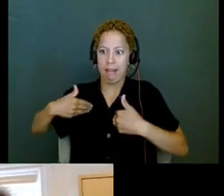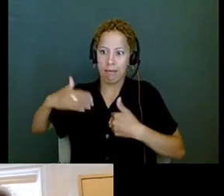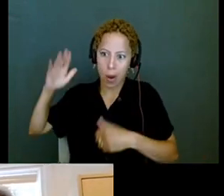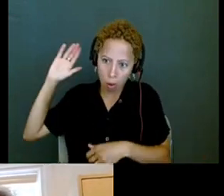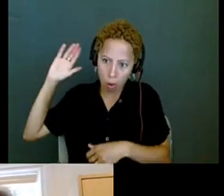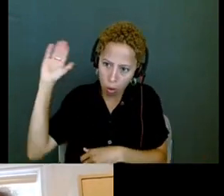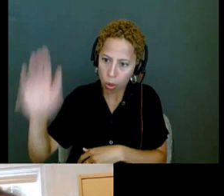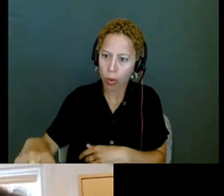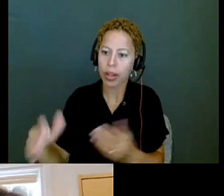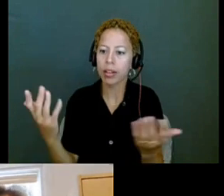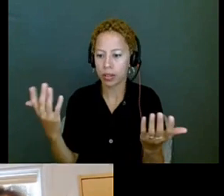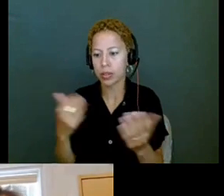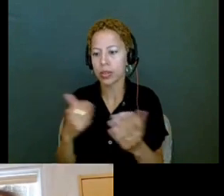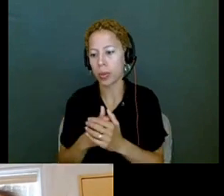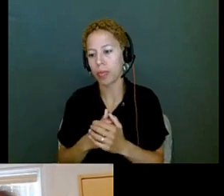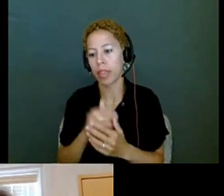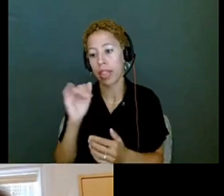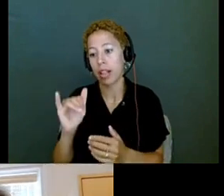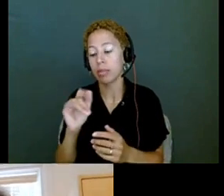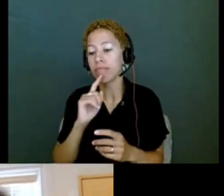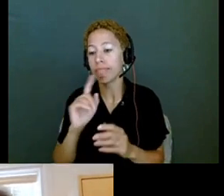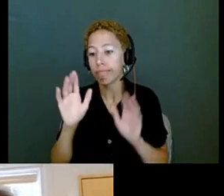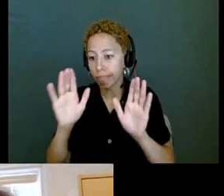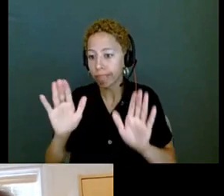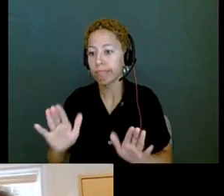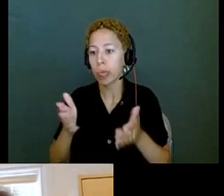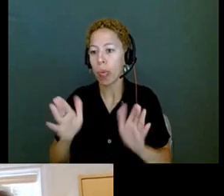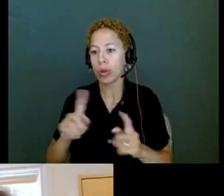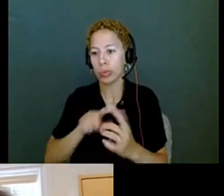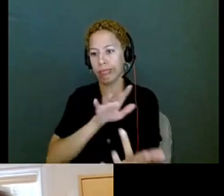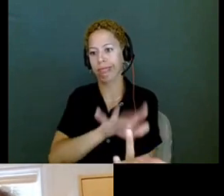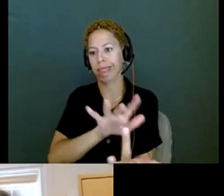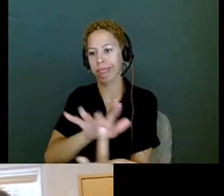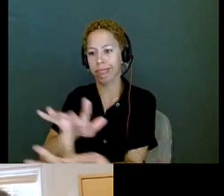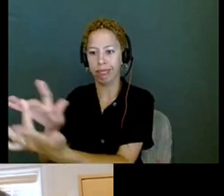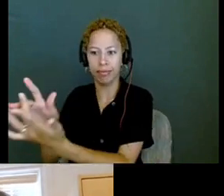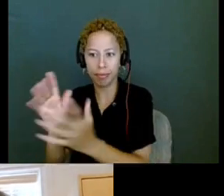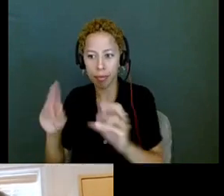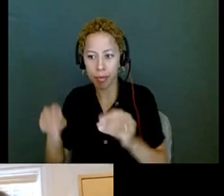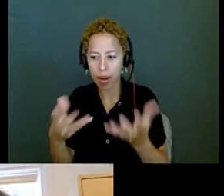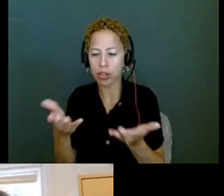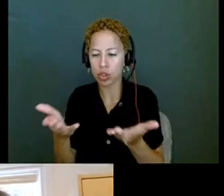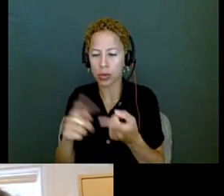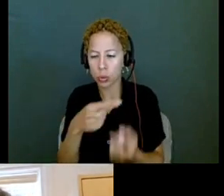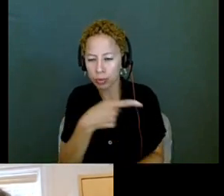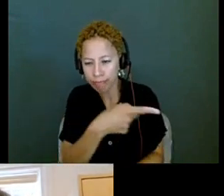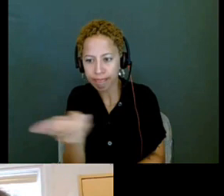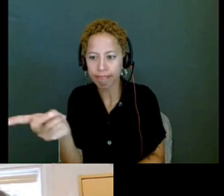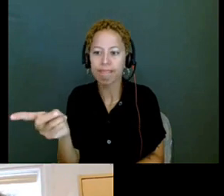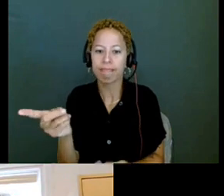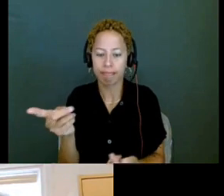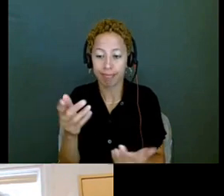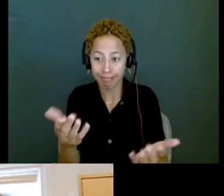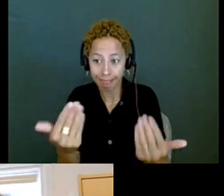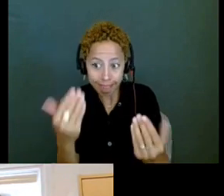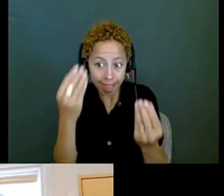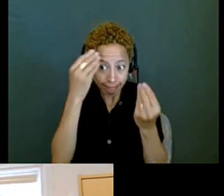an excellent way to reach the people that we want to serve, right? To let them know that we're here.